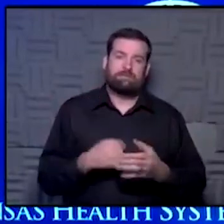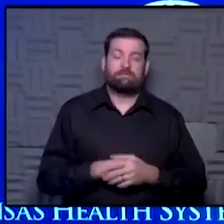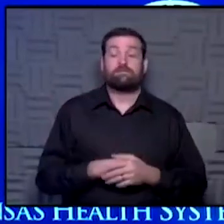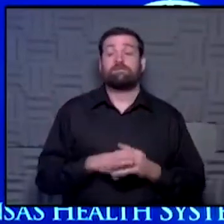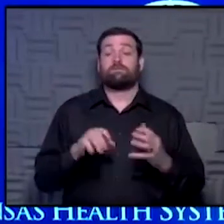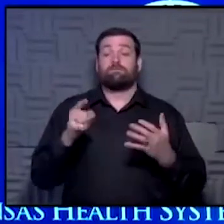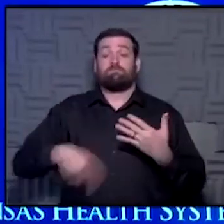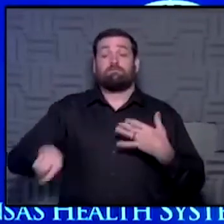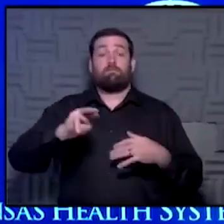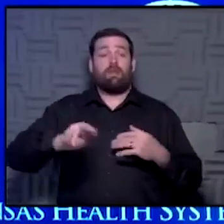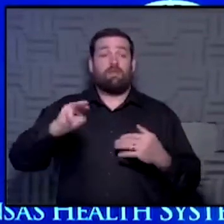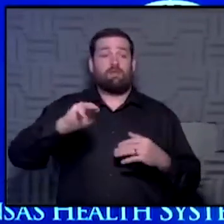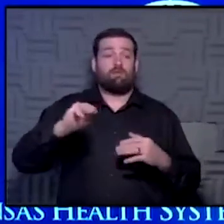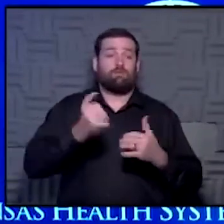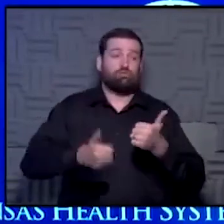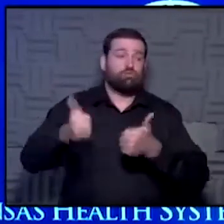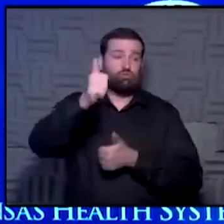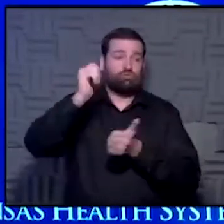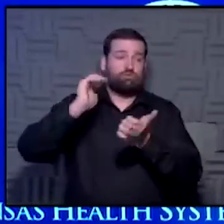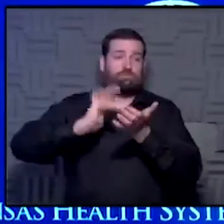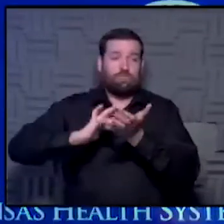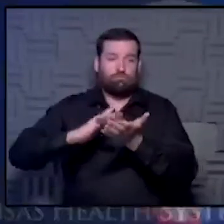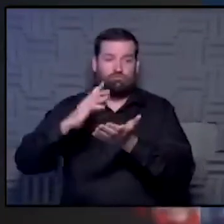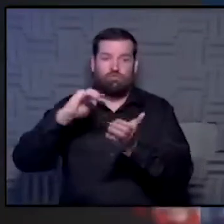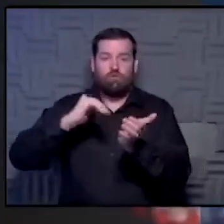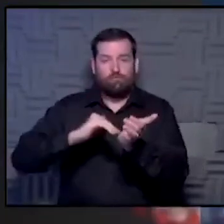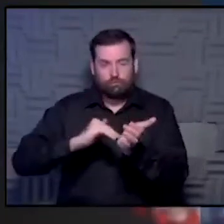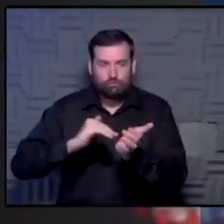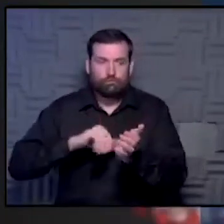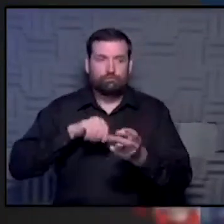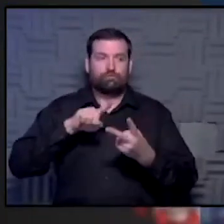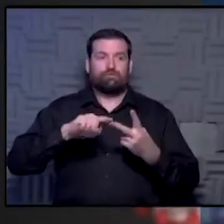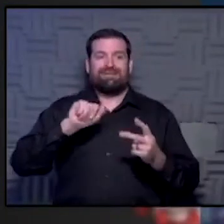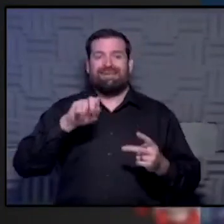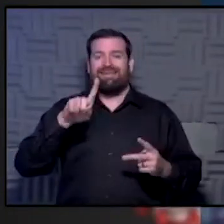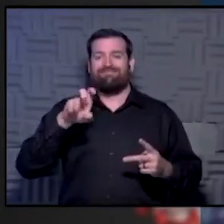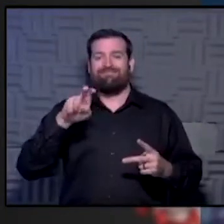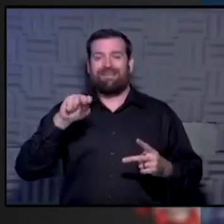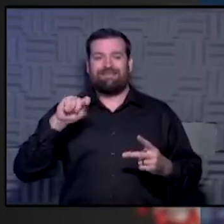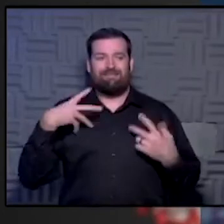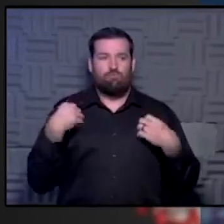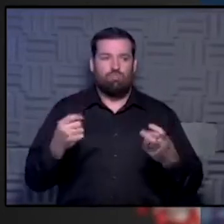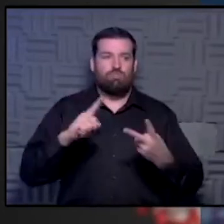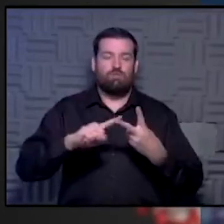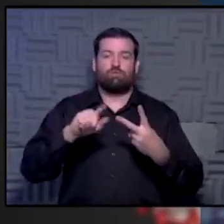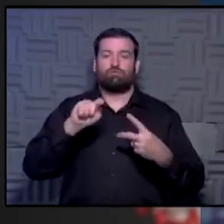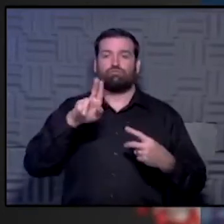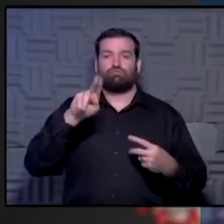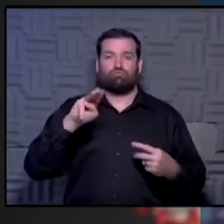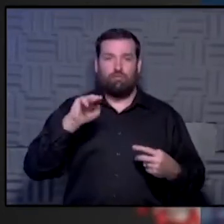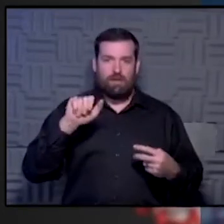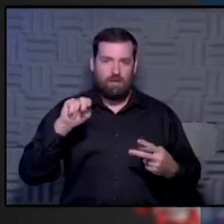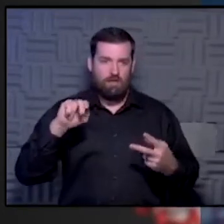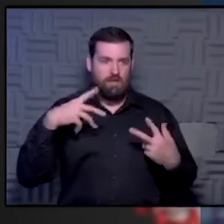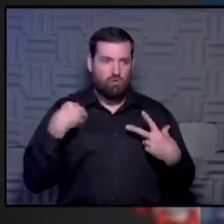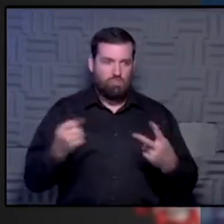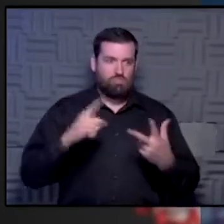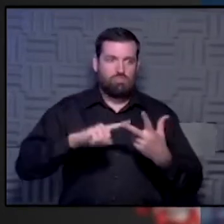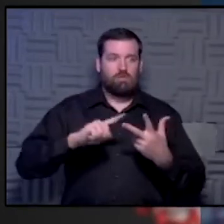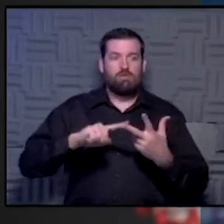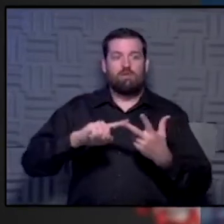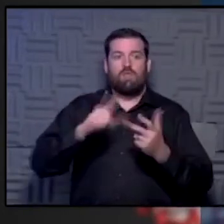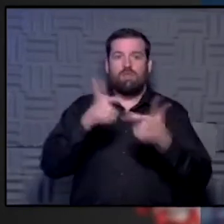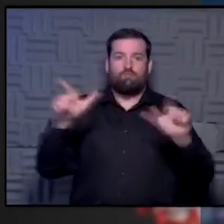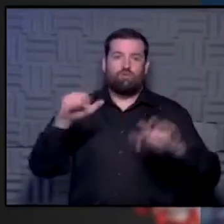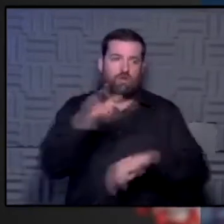on Monday, Chief Medical Officers from Advent Health, Truman Medical Center, and Liberty Hospital are going to join us, along with the Director of Infectious Disease from